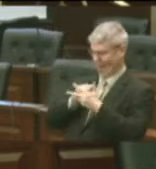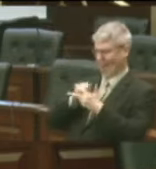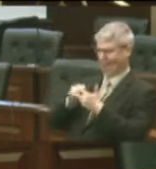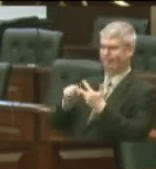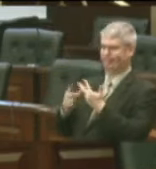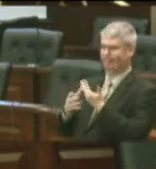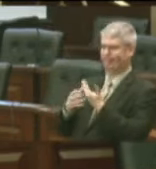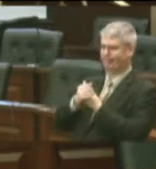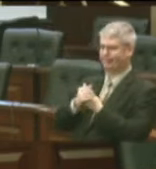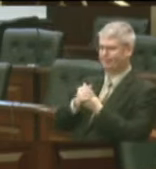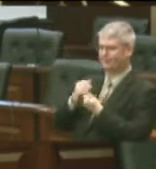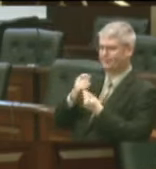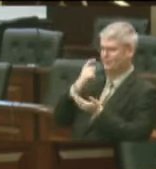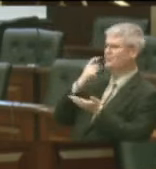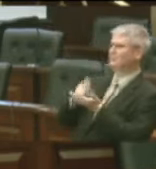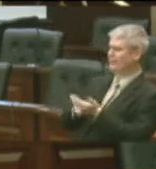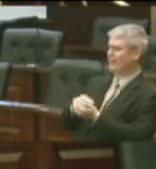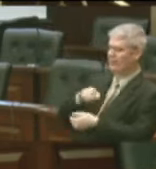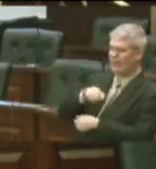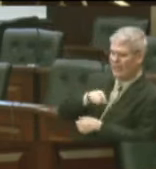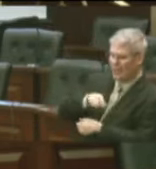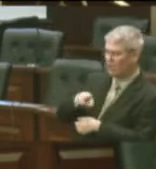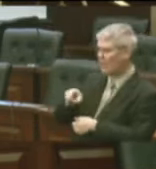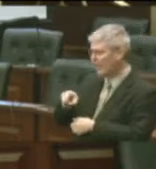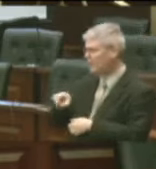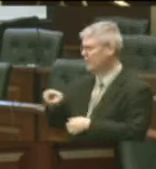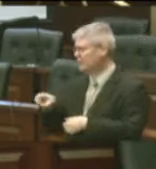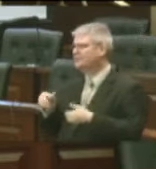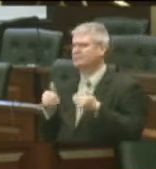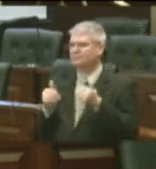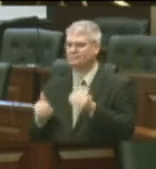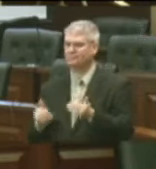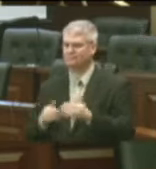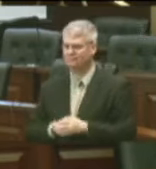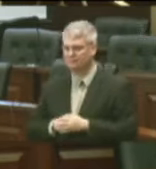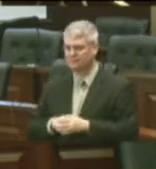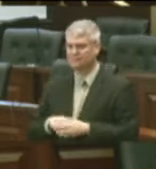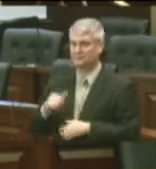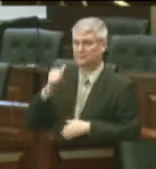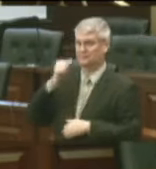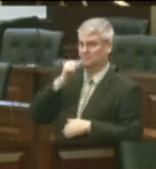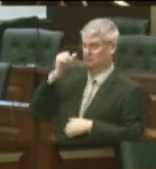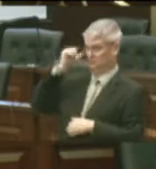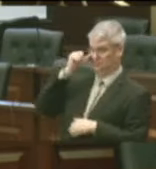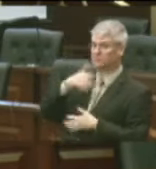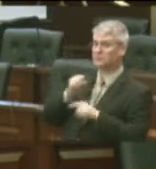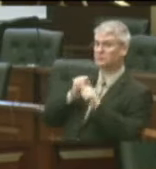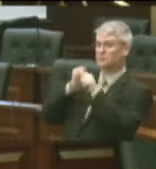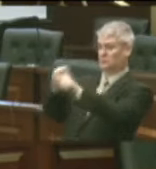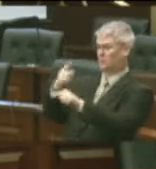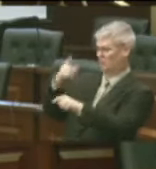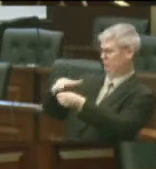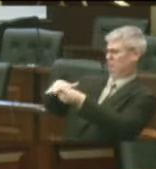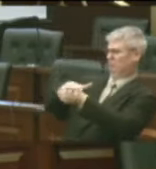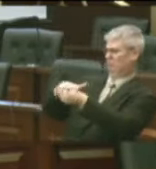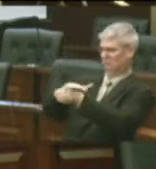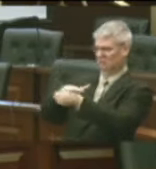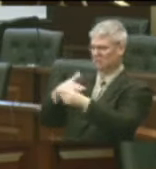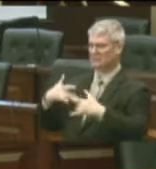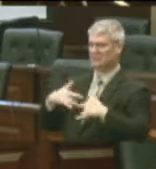districts. Yesterday I had attended an event in my community with the local Chamber of Commerce, and